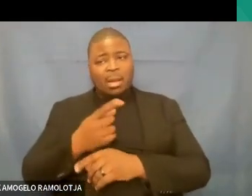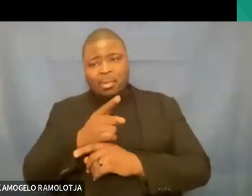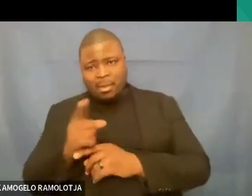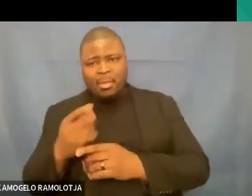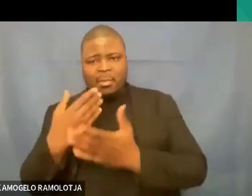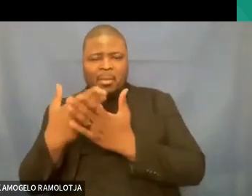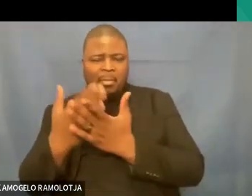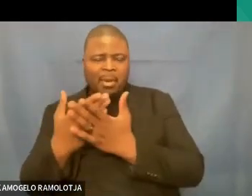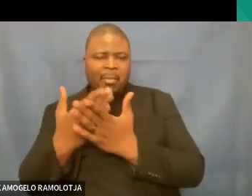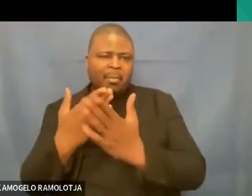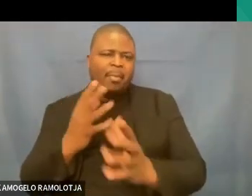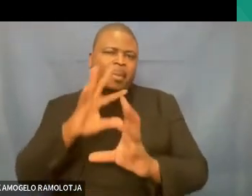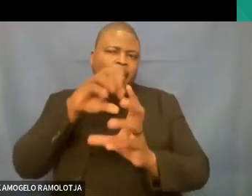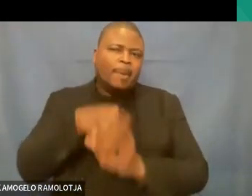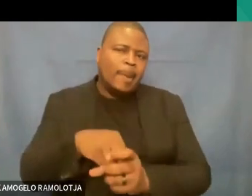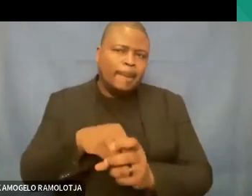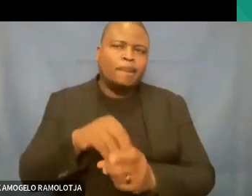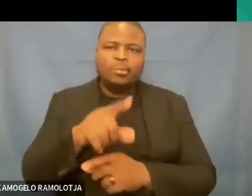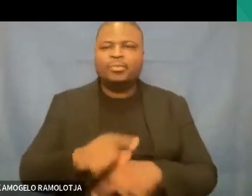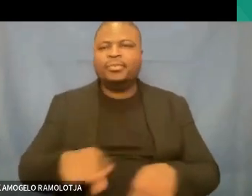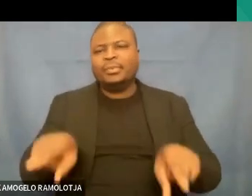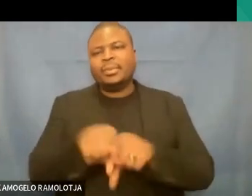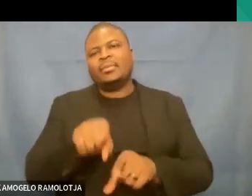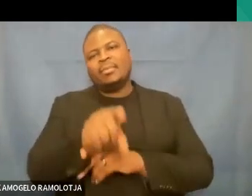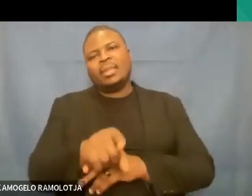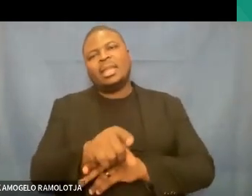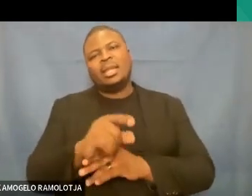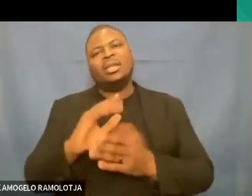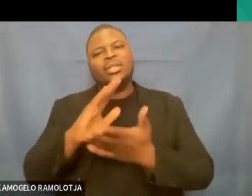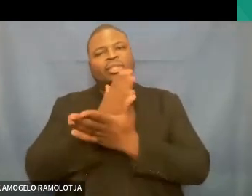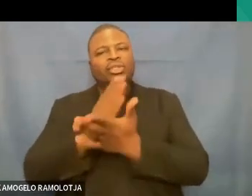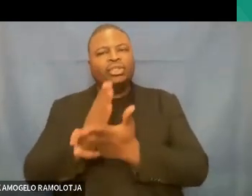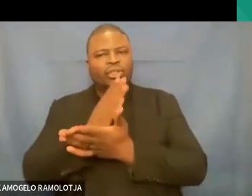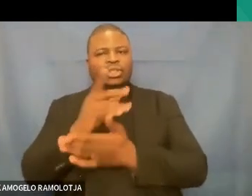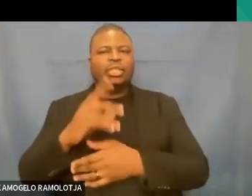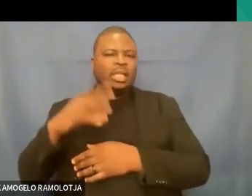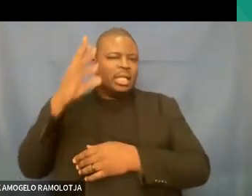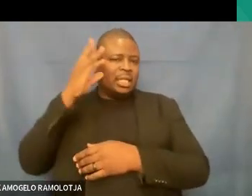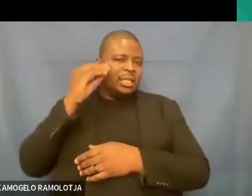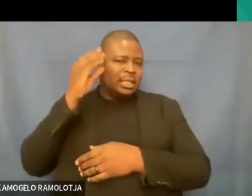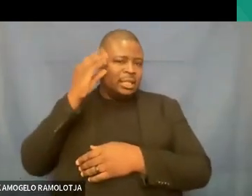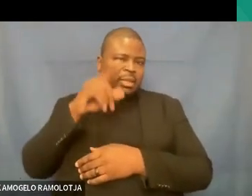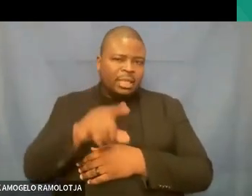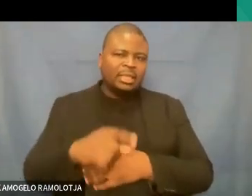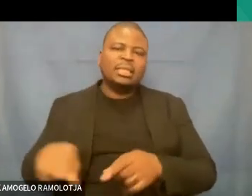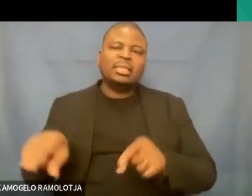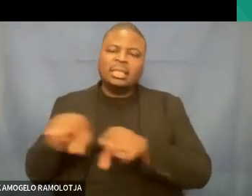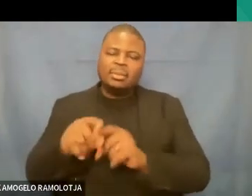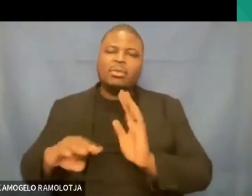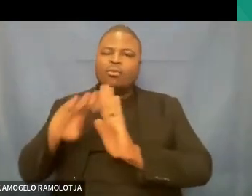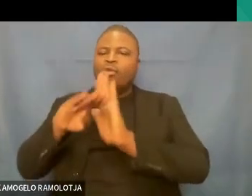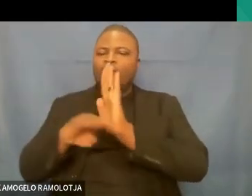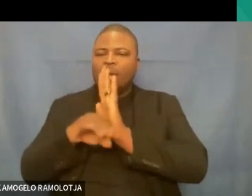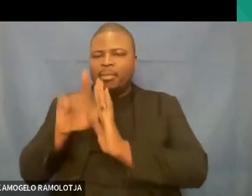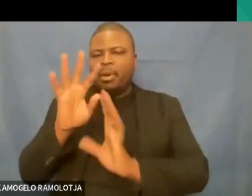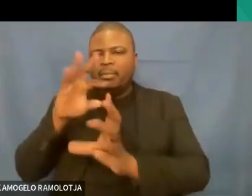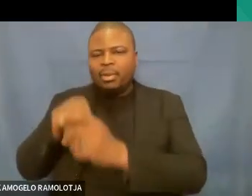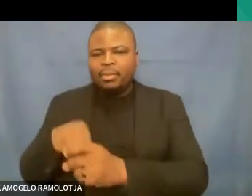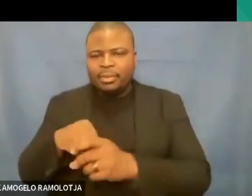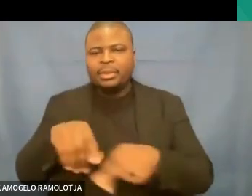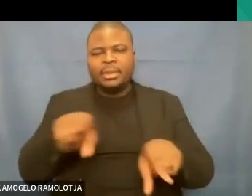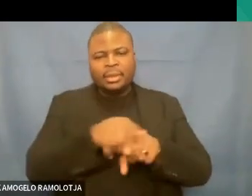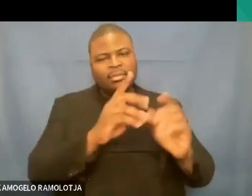themselves, and also for them to share experiences to inform programming, and then for development partners to